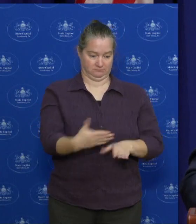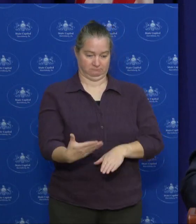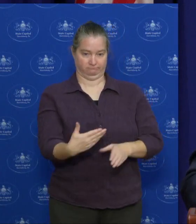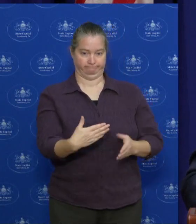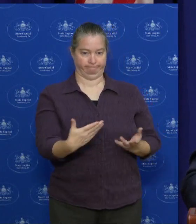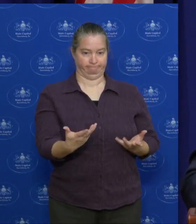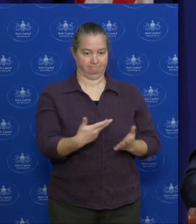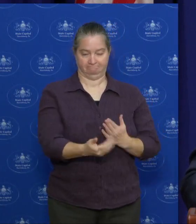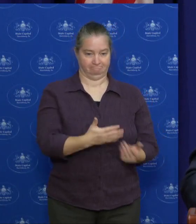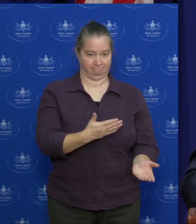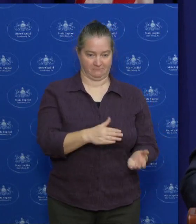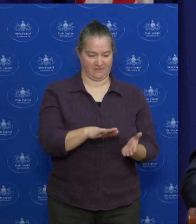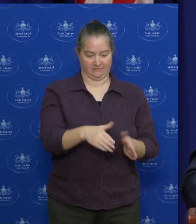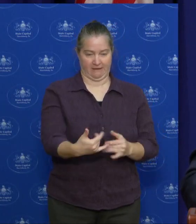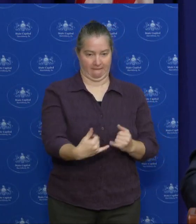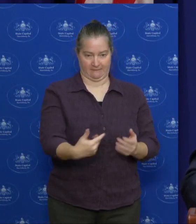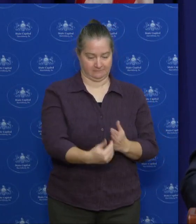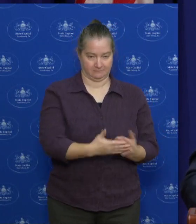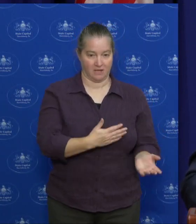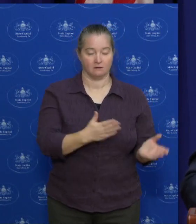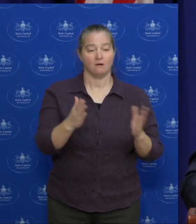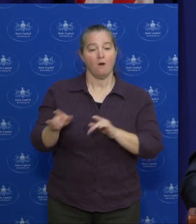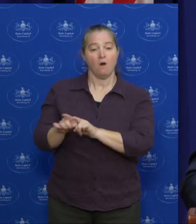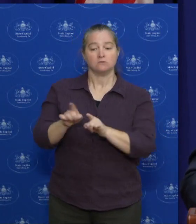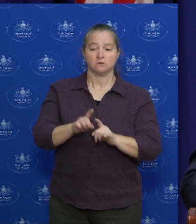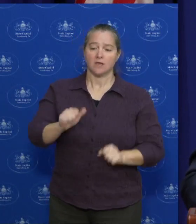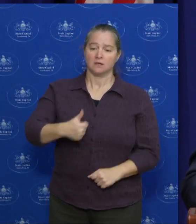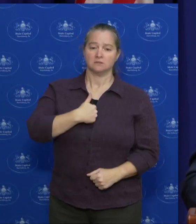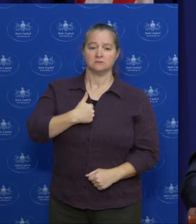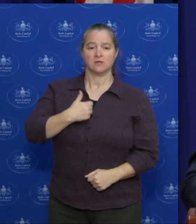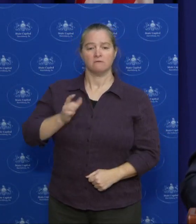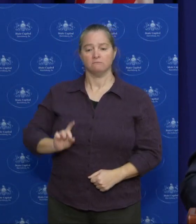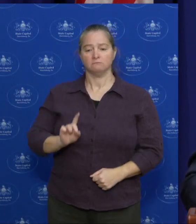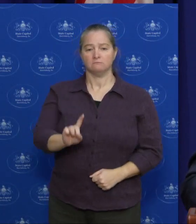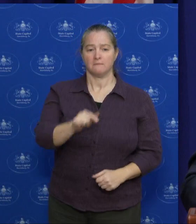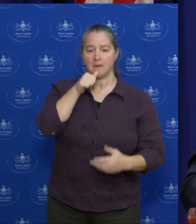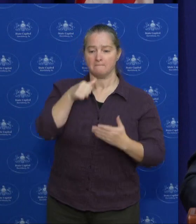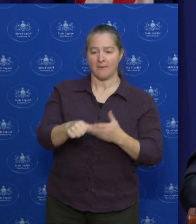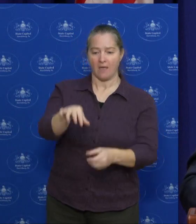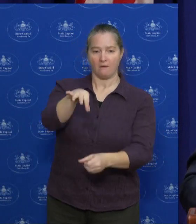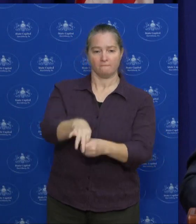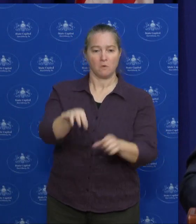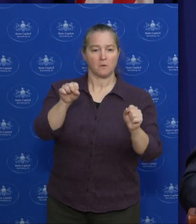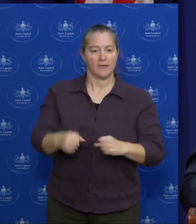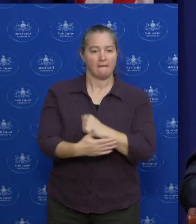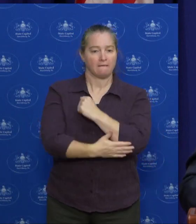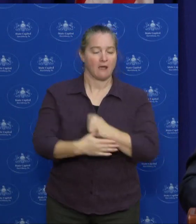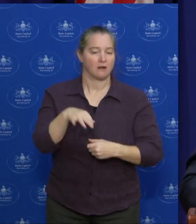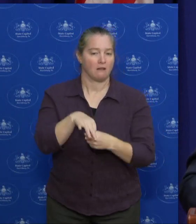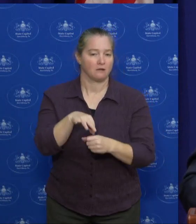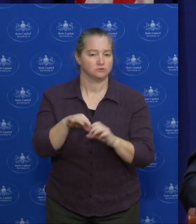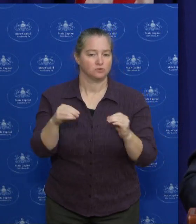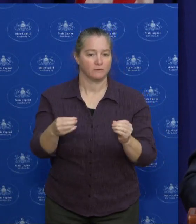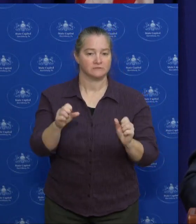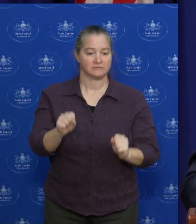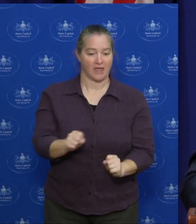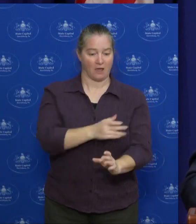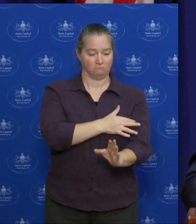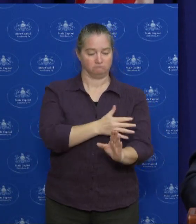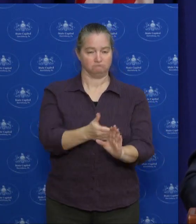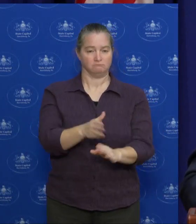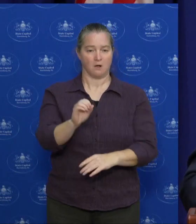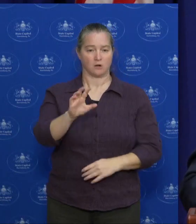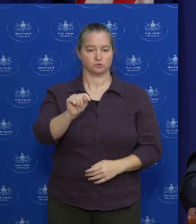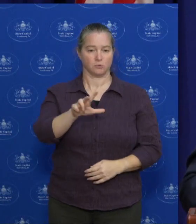Pennsylvanians can also vote by mail ballot in person at their county election office through October 31st, the